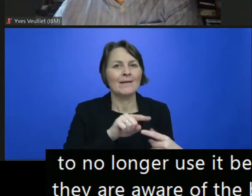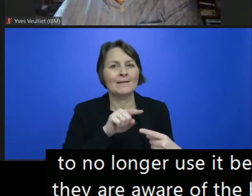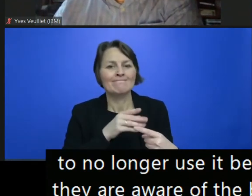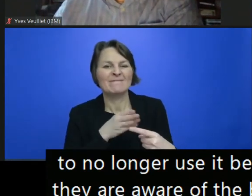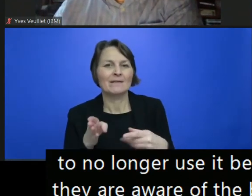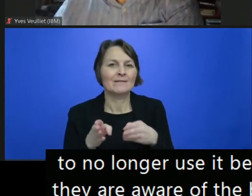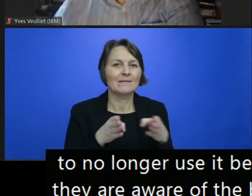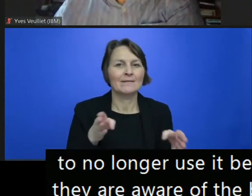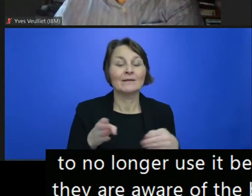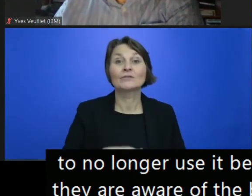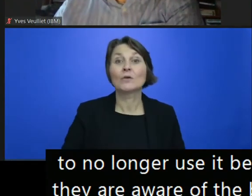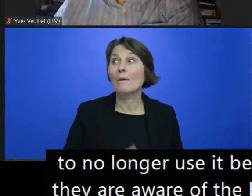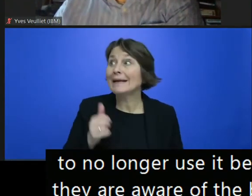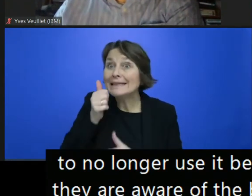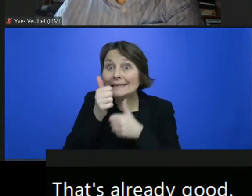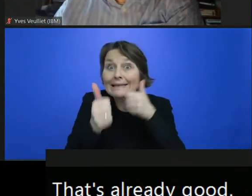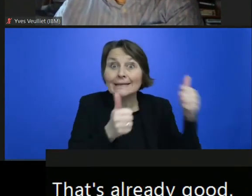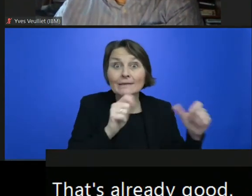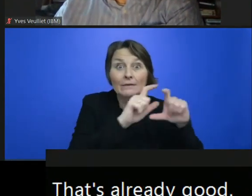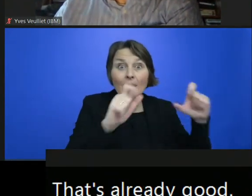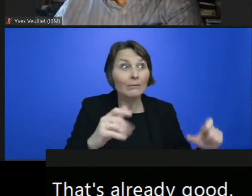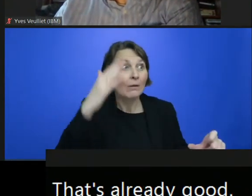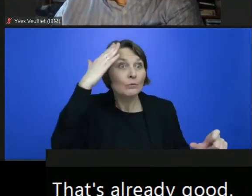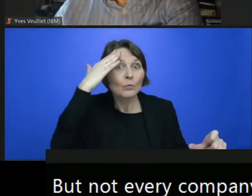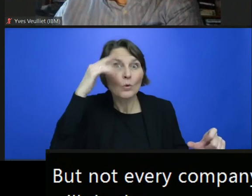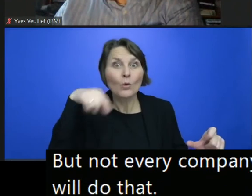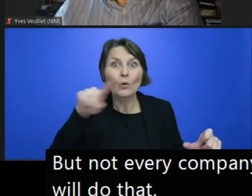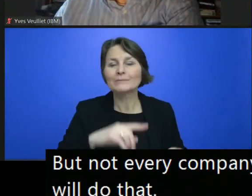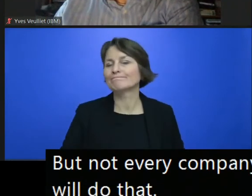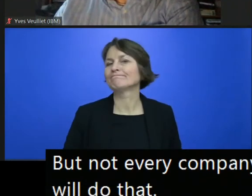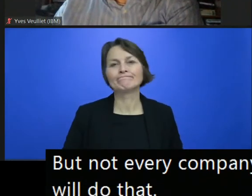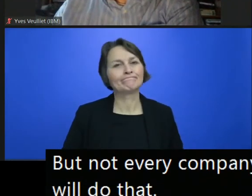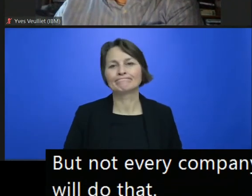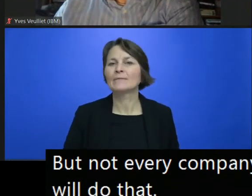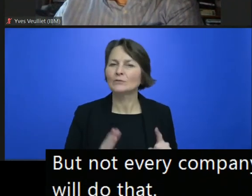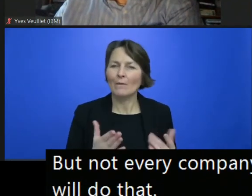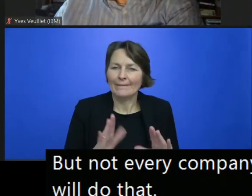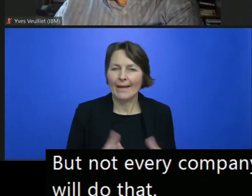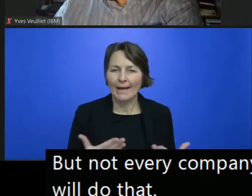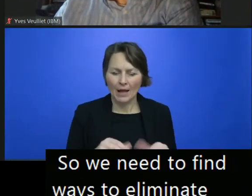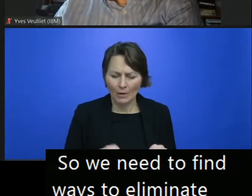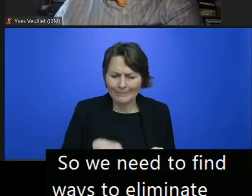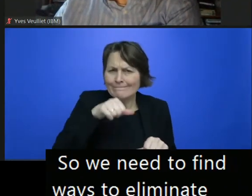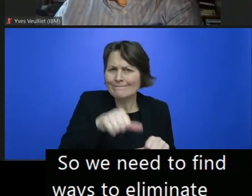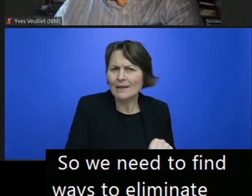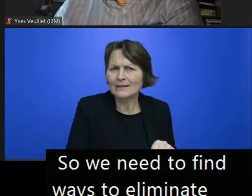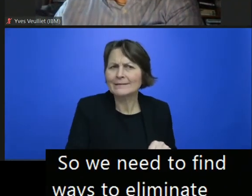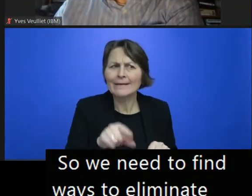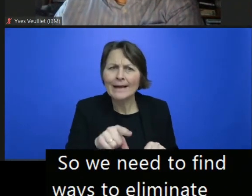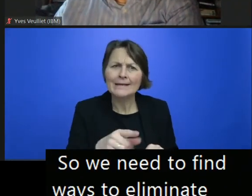So we need to find ways to eliminate the risk, or at least to minimize it as much as possible. No?